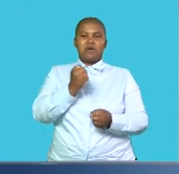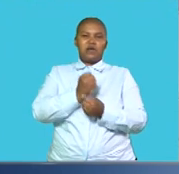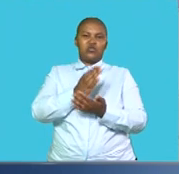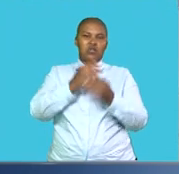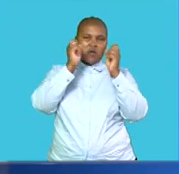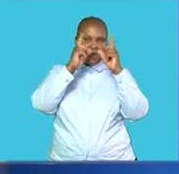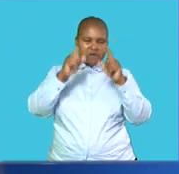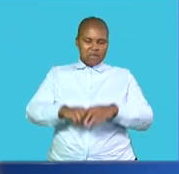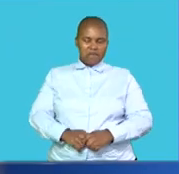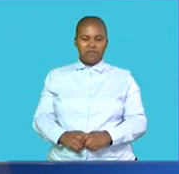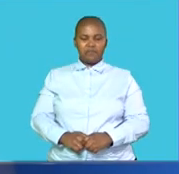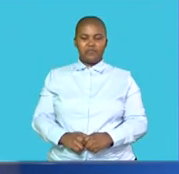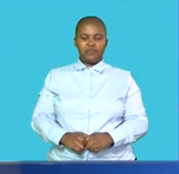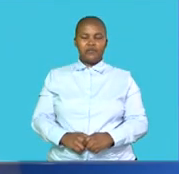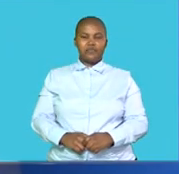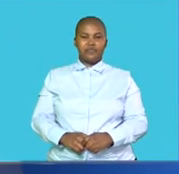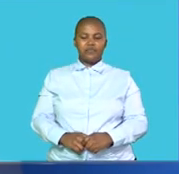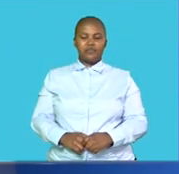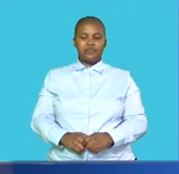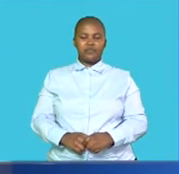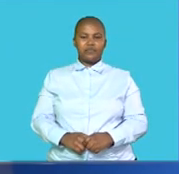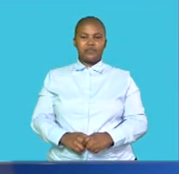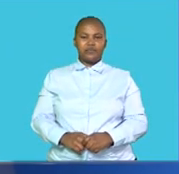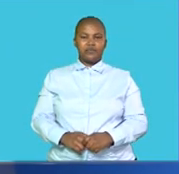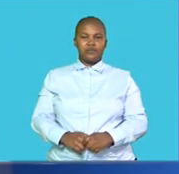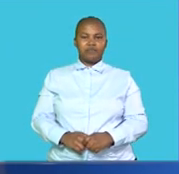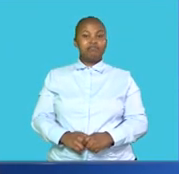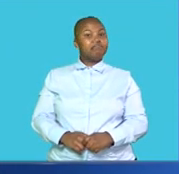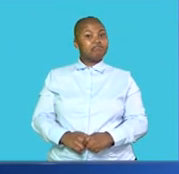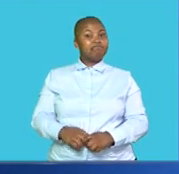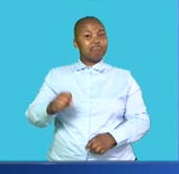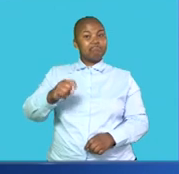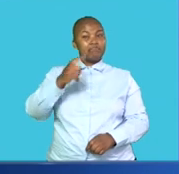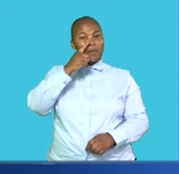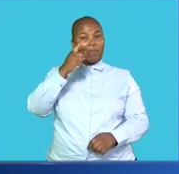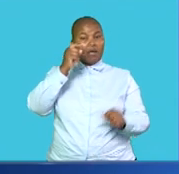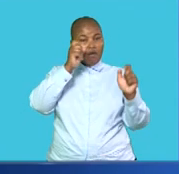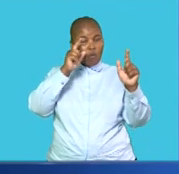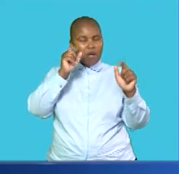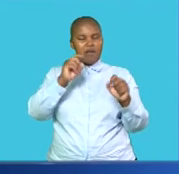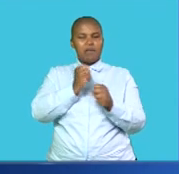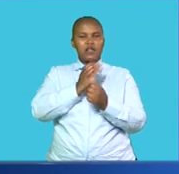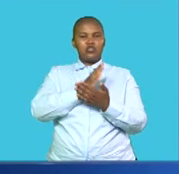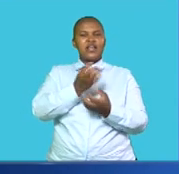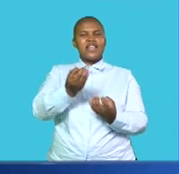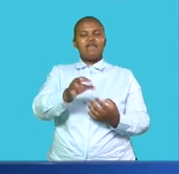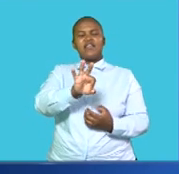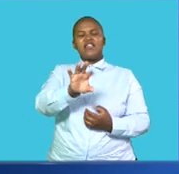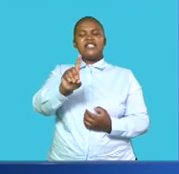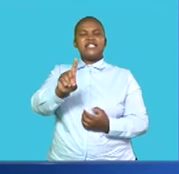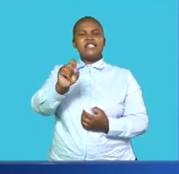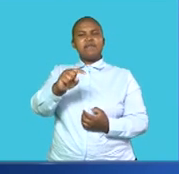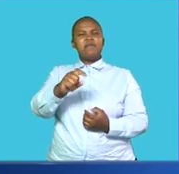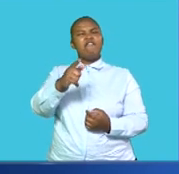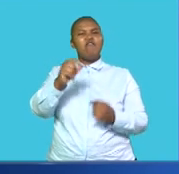a difference. PinkDrive's vision was to raise money towards a state-of-the-art 3D mammogram machine. Mm-hmm. They